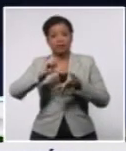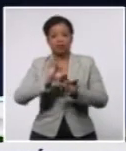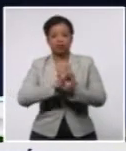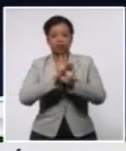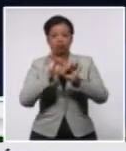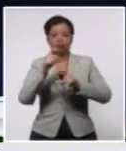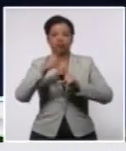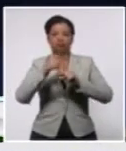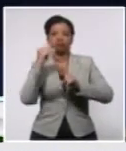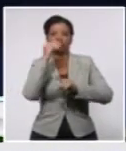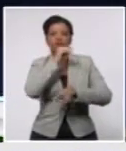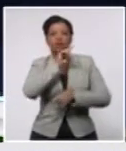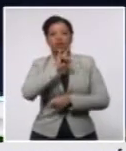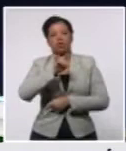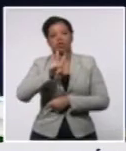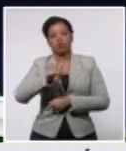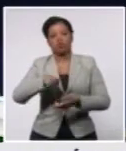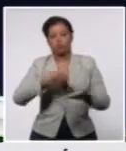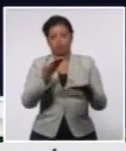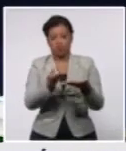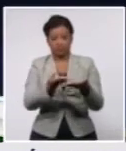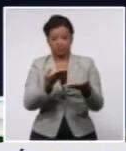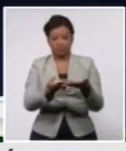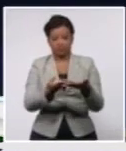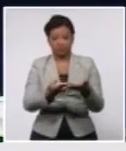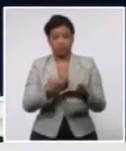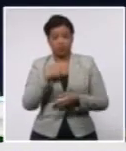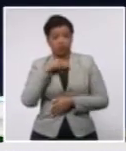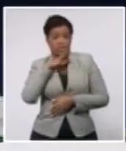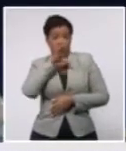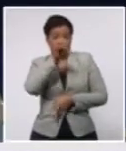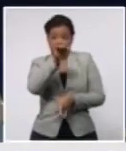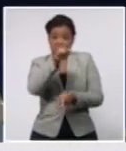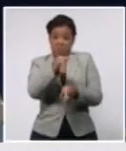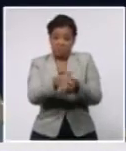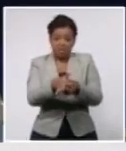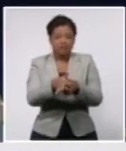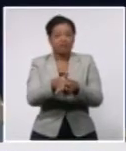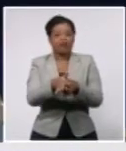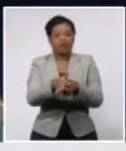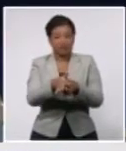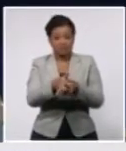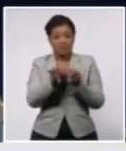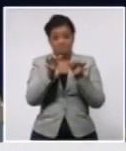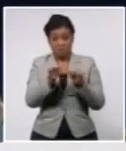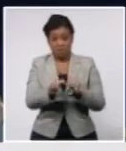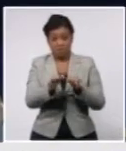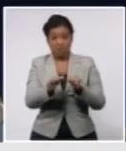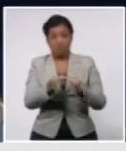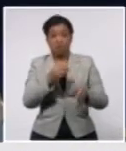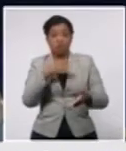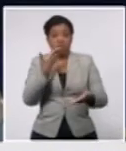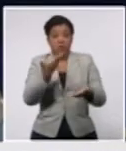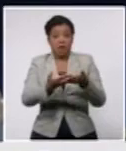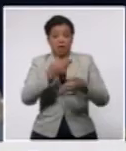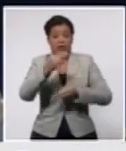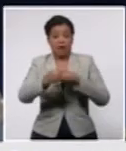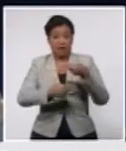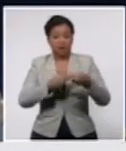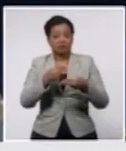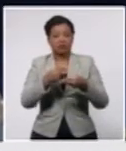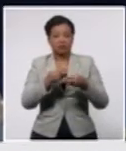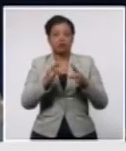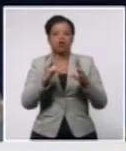119, and in the Genetic Engineering and Biotechnology Center 94 samples. And as I said earlier,